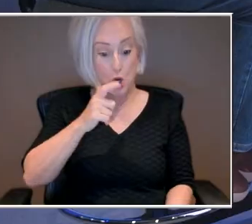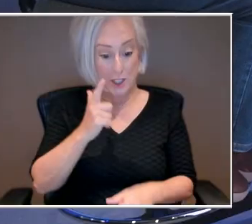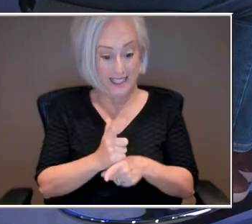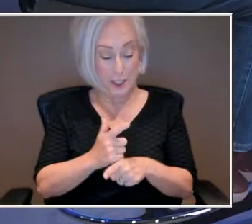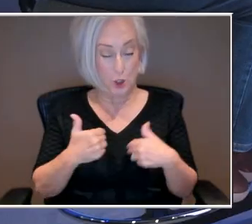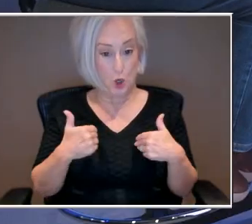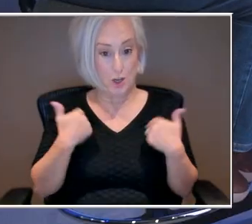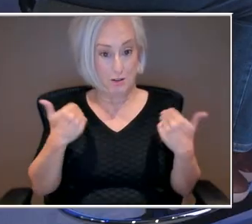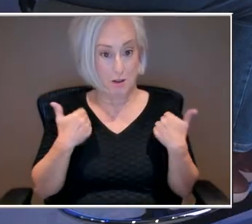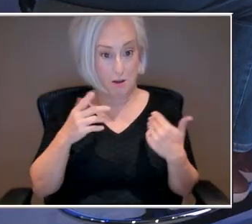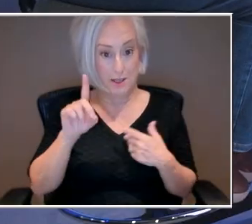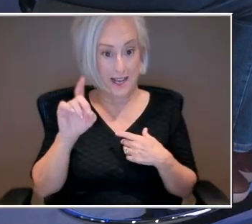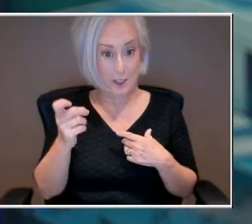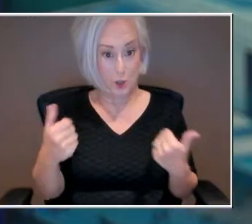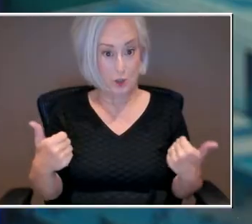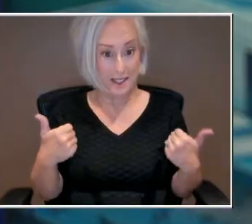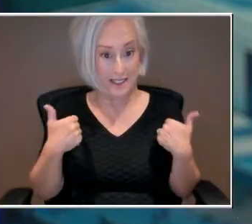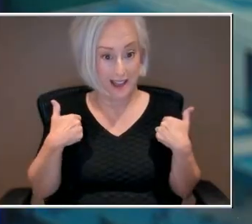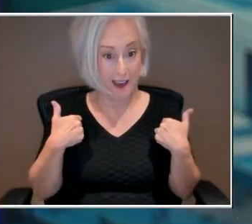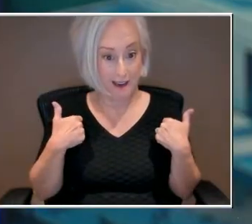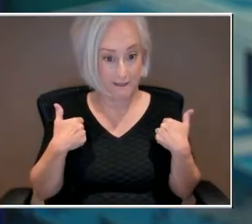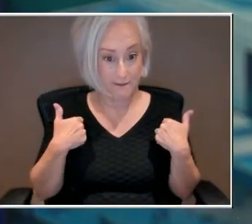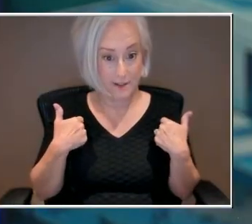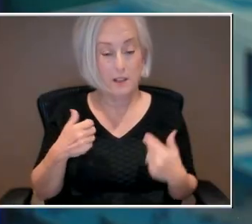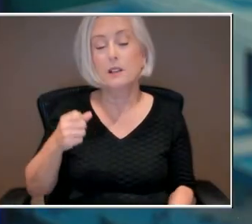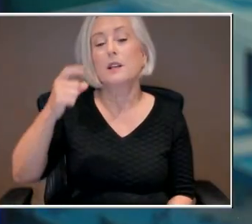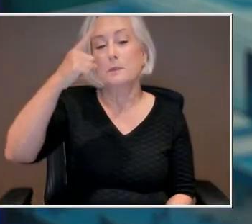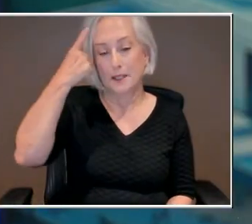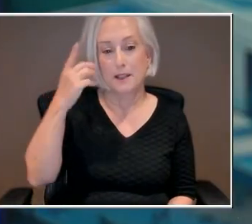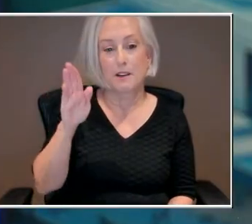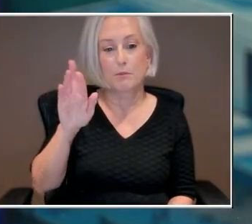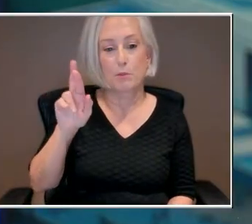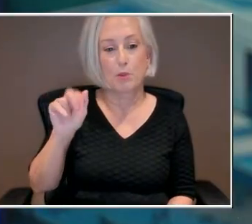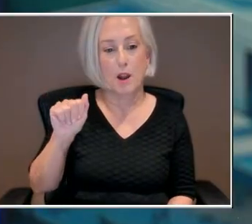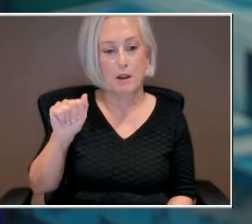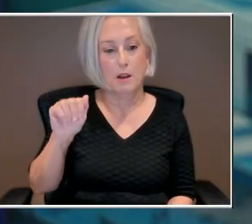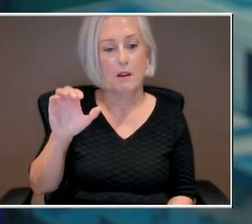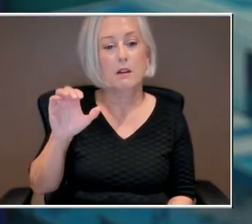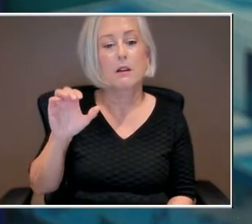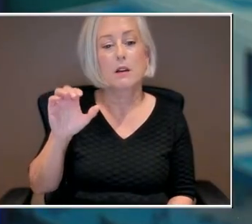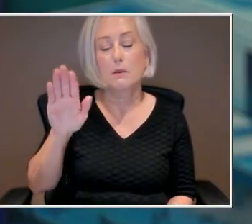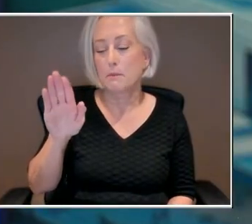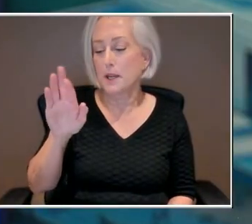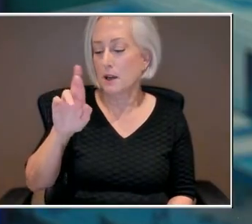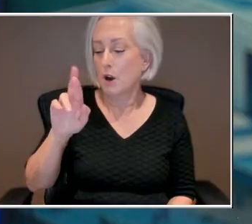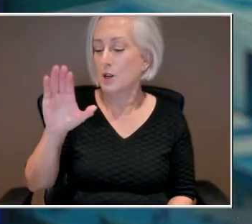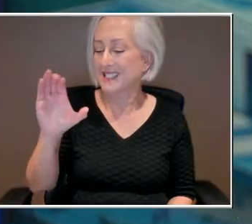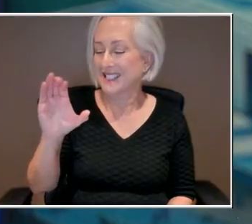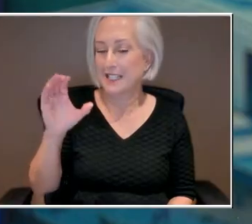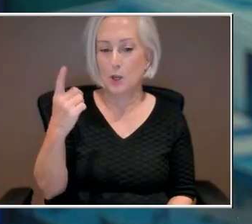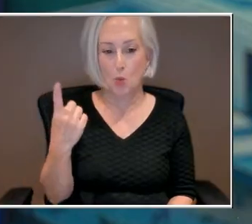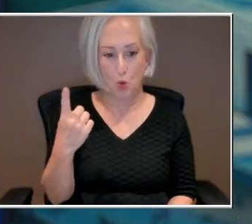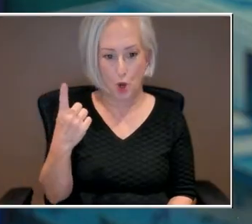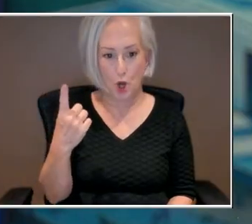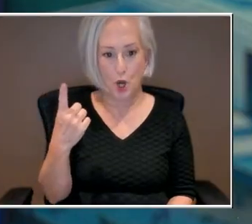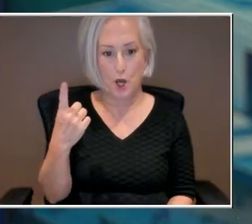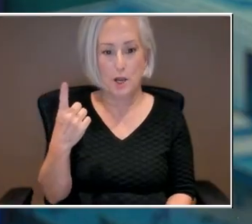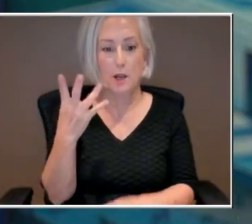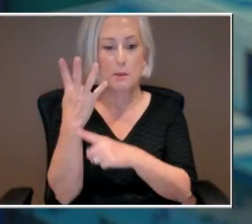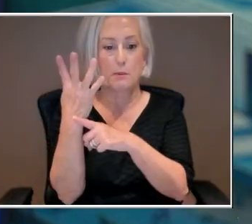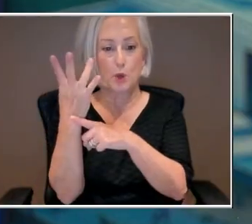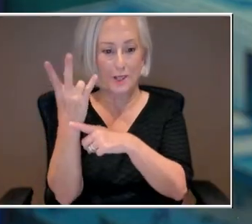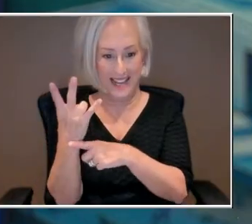It was because of the BRCA1 mutation, the BRCA mutation. We usually start screening at 25.